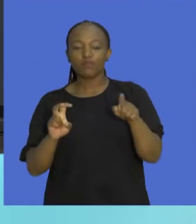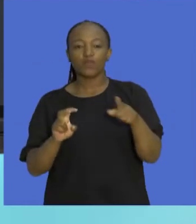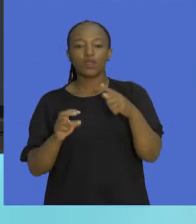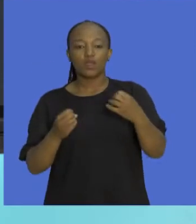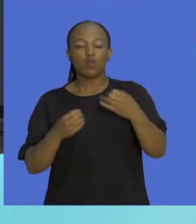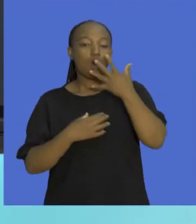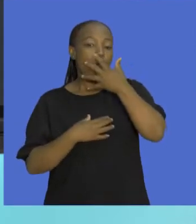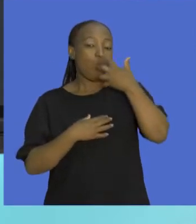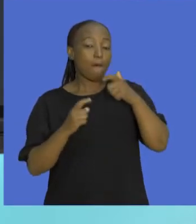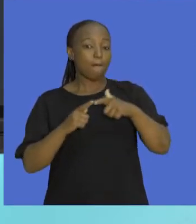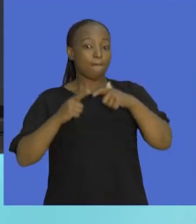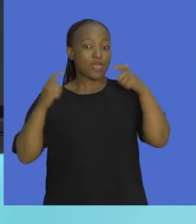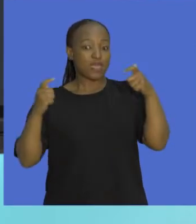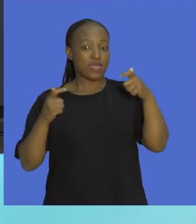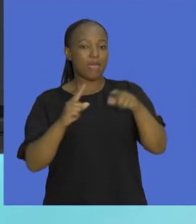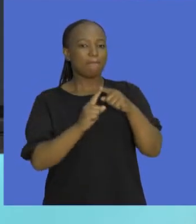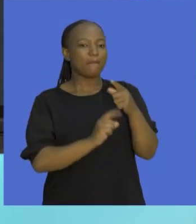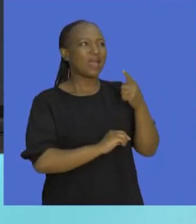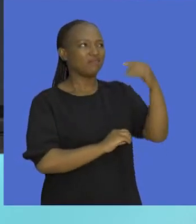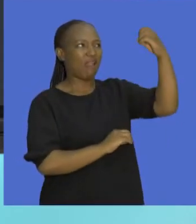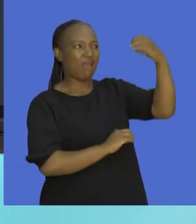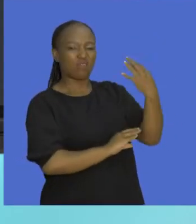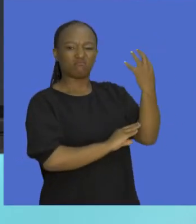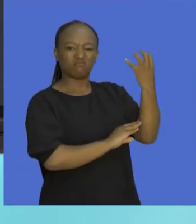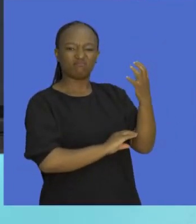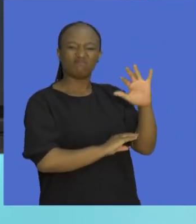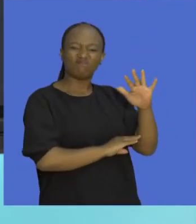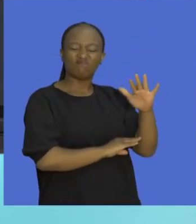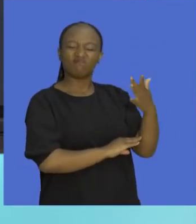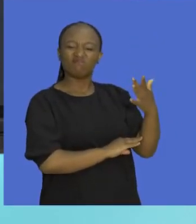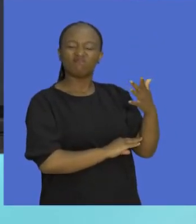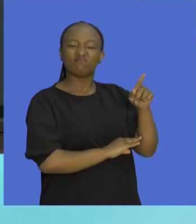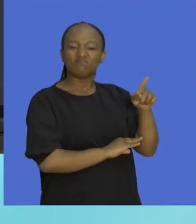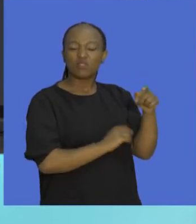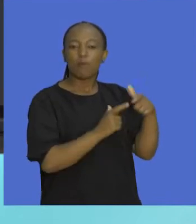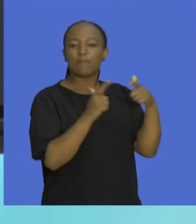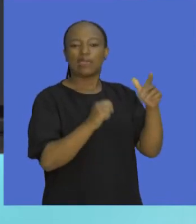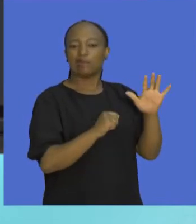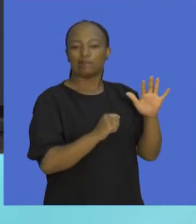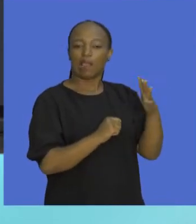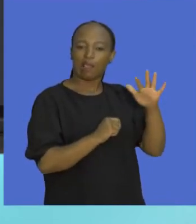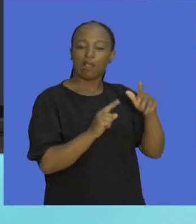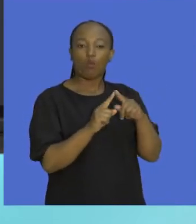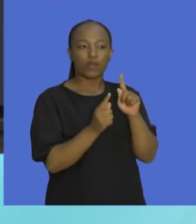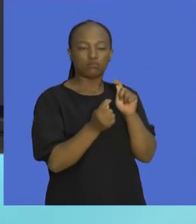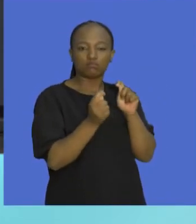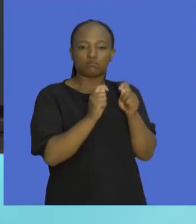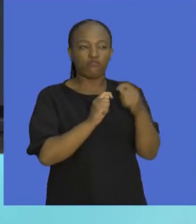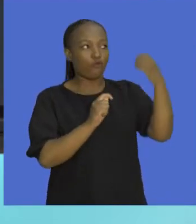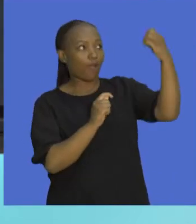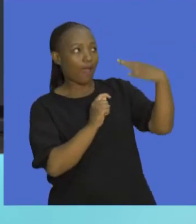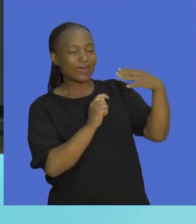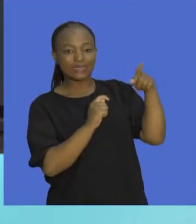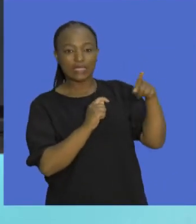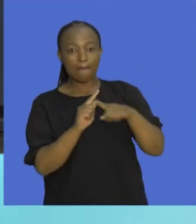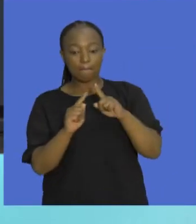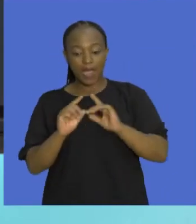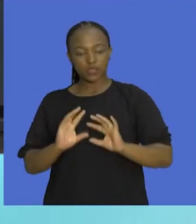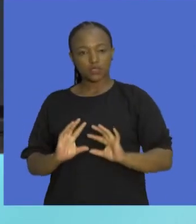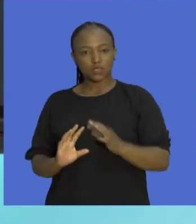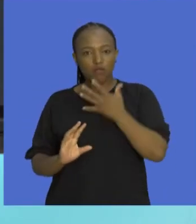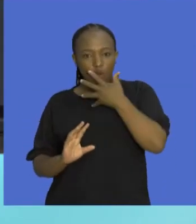is comparatively greater than that of the light bulb converting electrical energy into light, okay? So